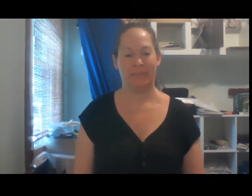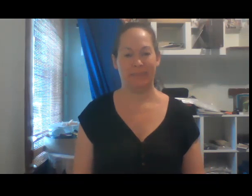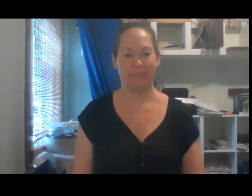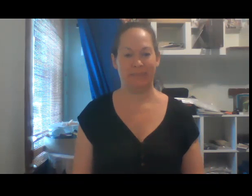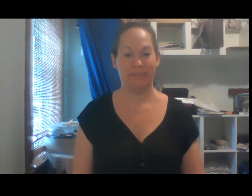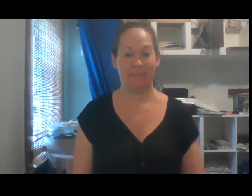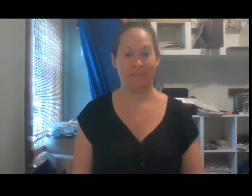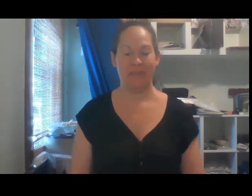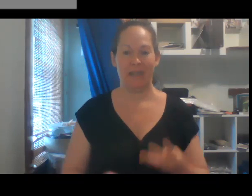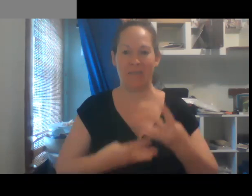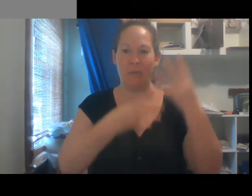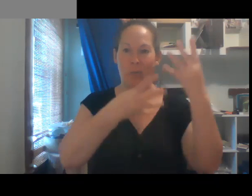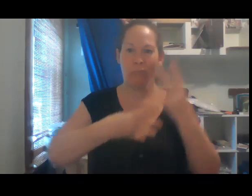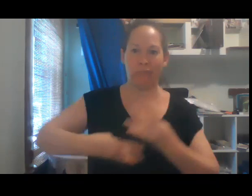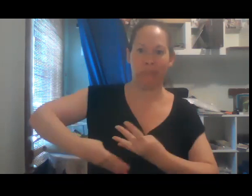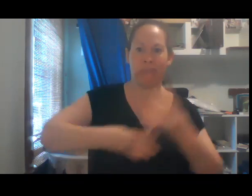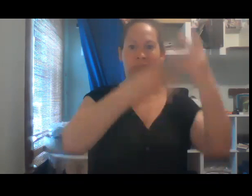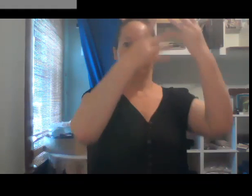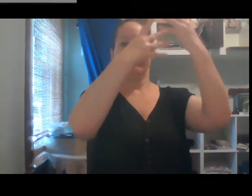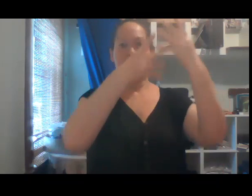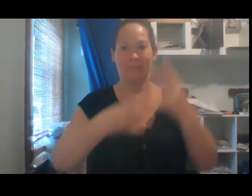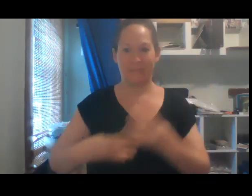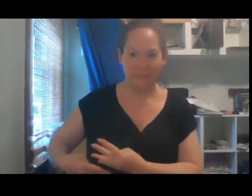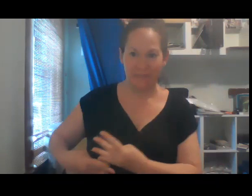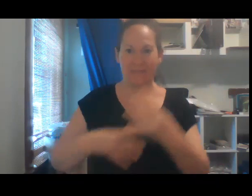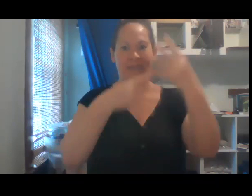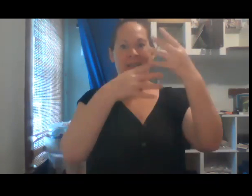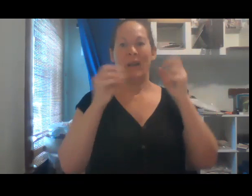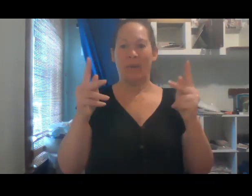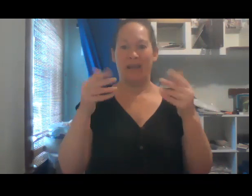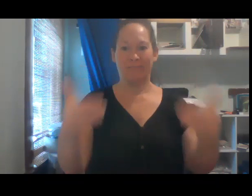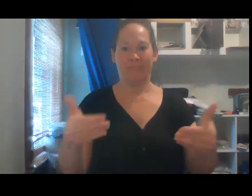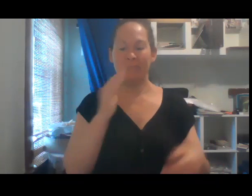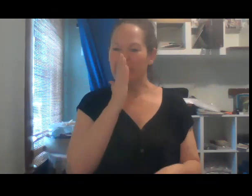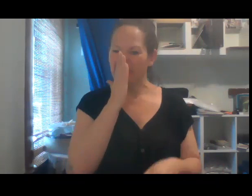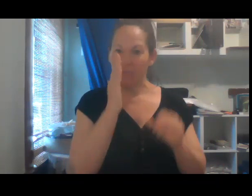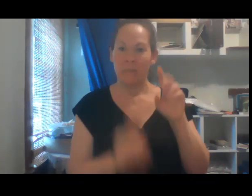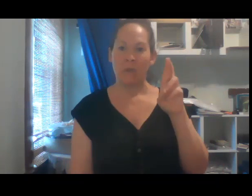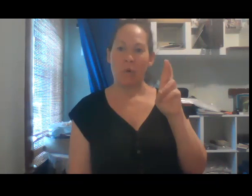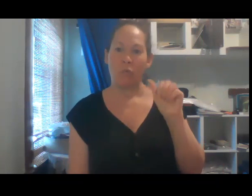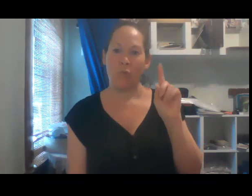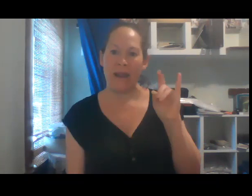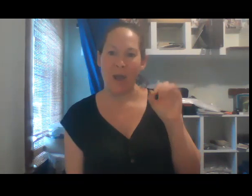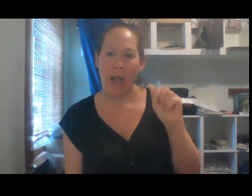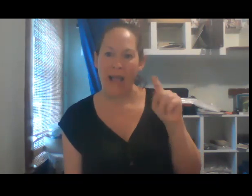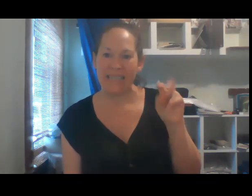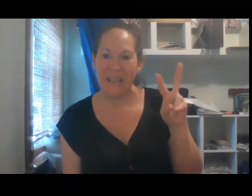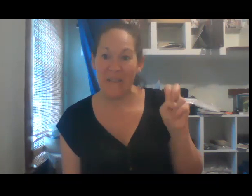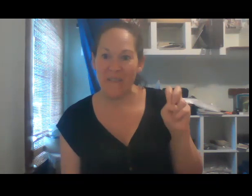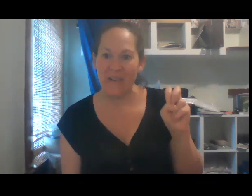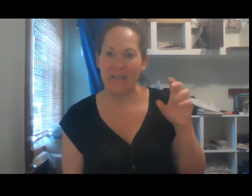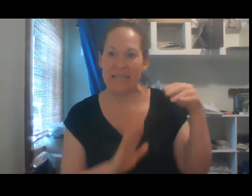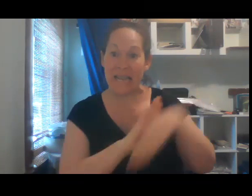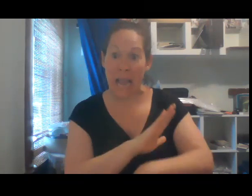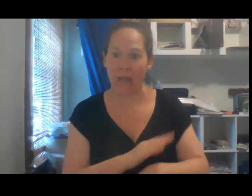I have to scroll up to the top. I'm way down on the bottom. There we go. All right, so we're going to look at radioactive decay. So what happens is